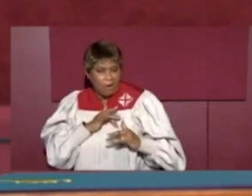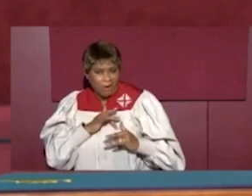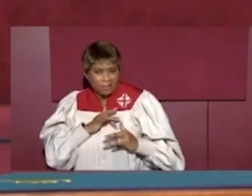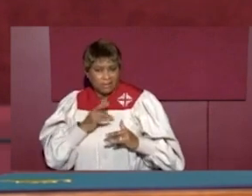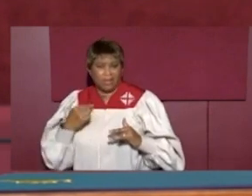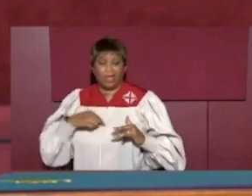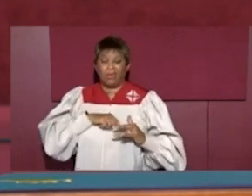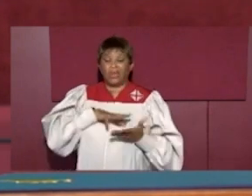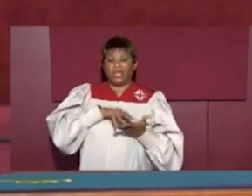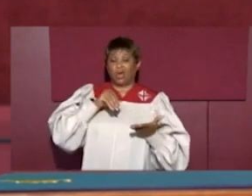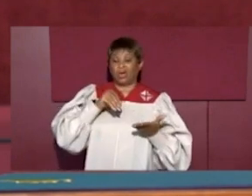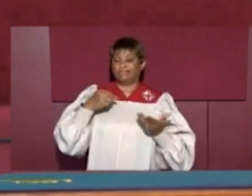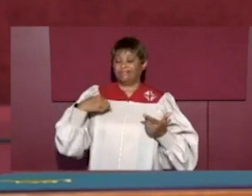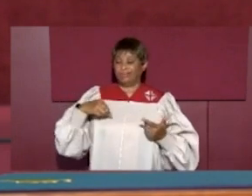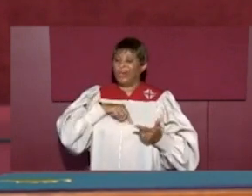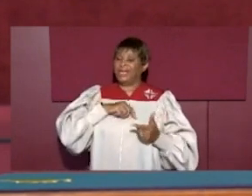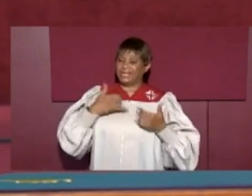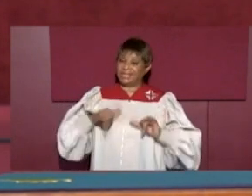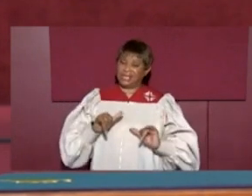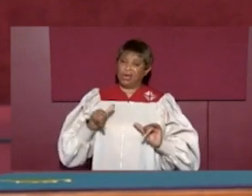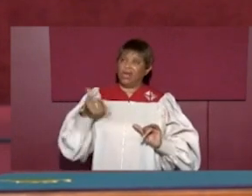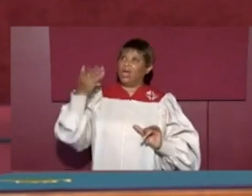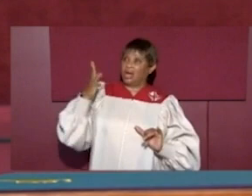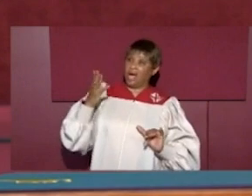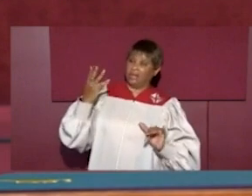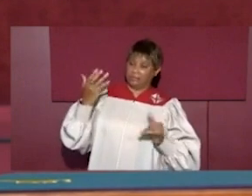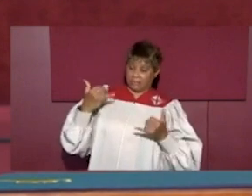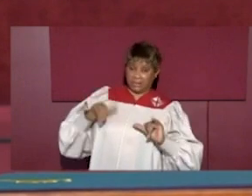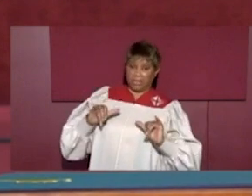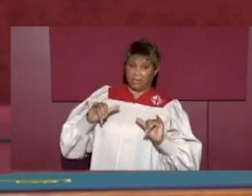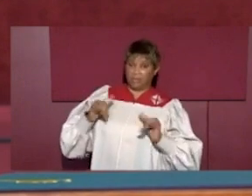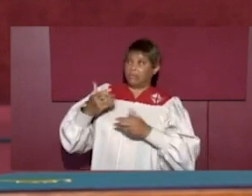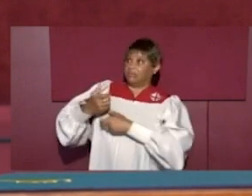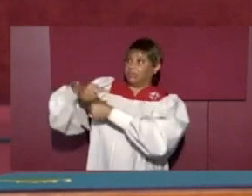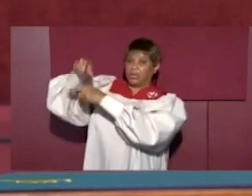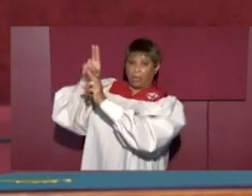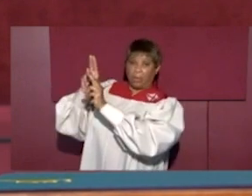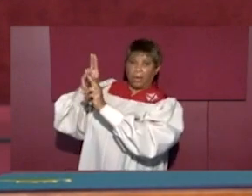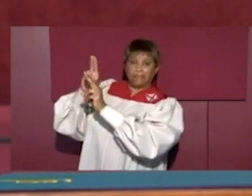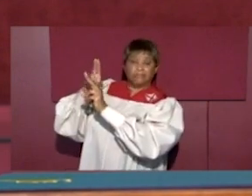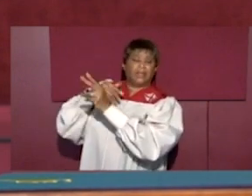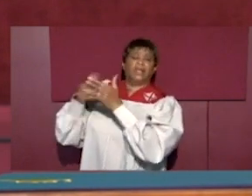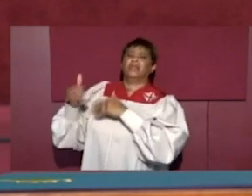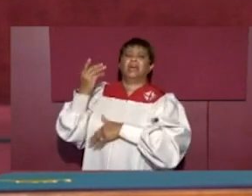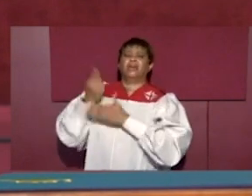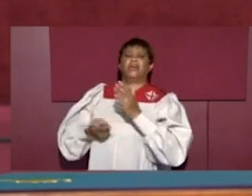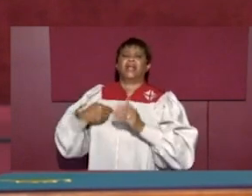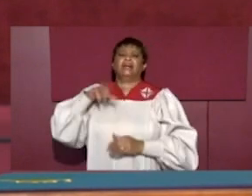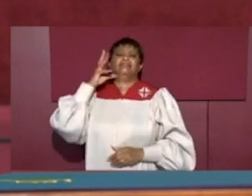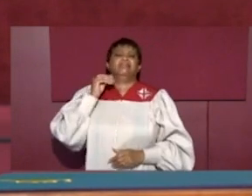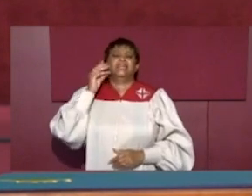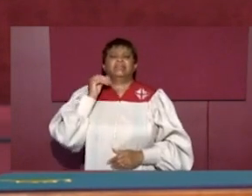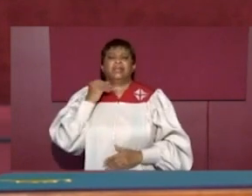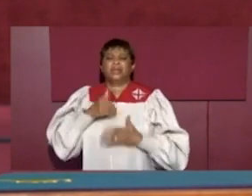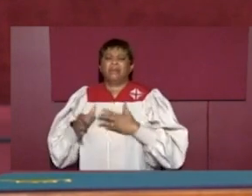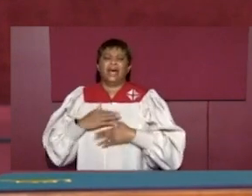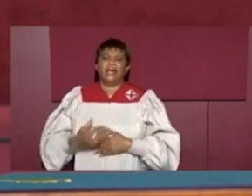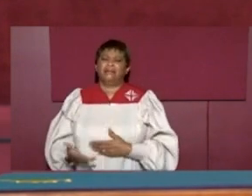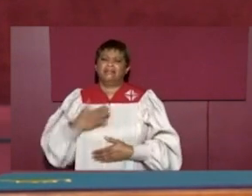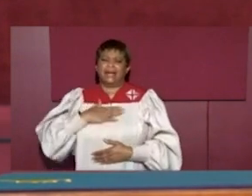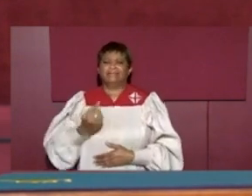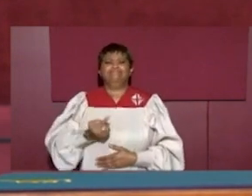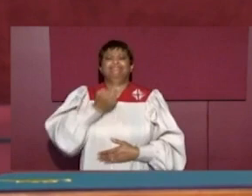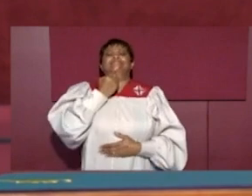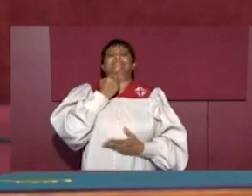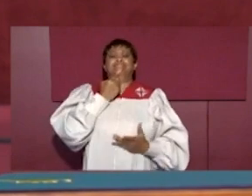can still, that God can still be glorified. No matter what I've gone through, no matter how disappointing it